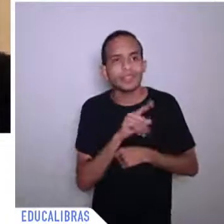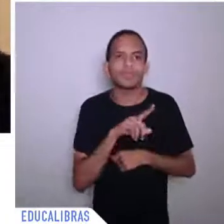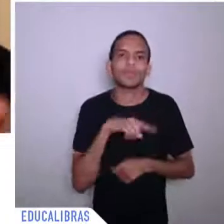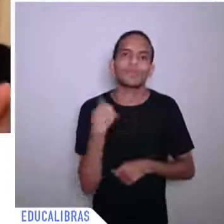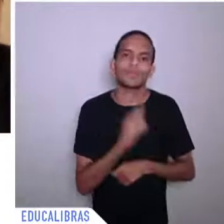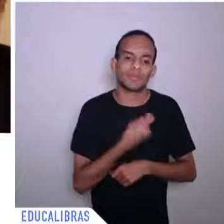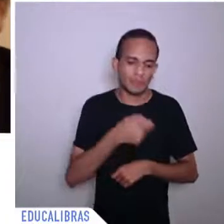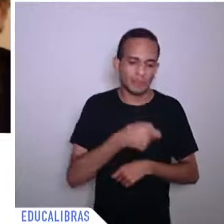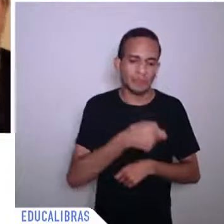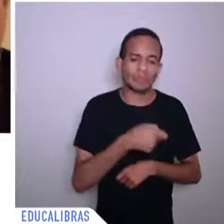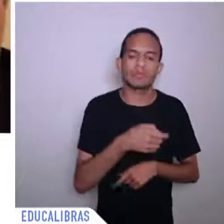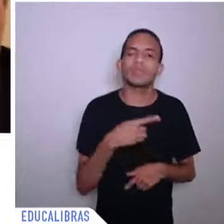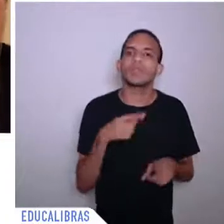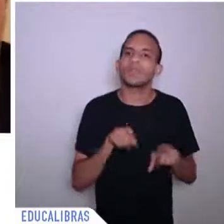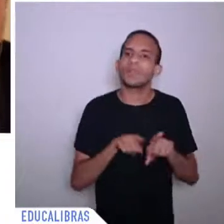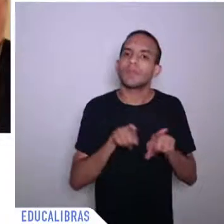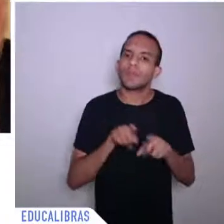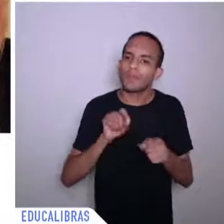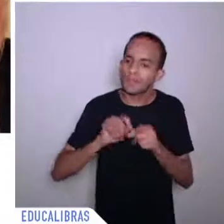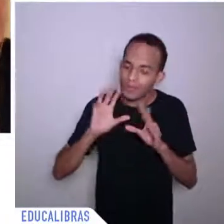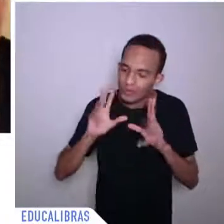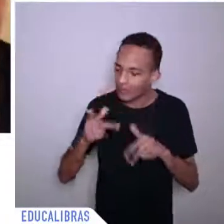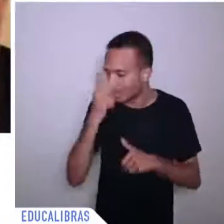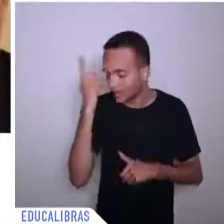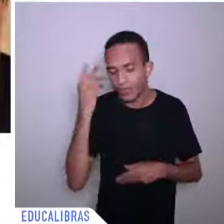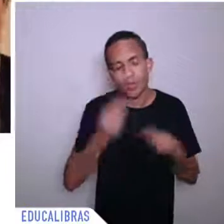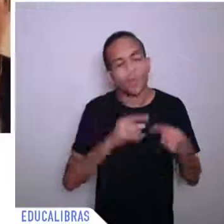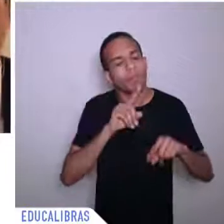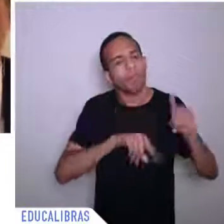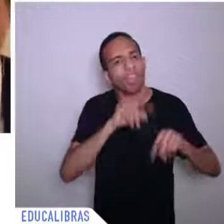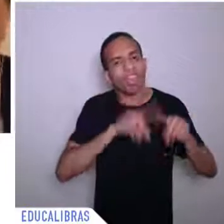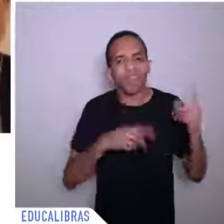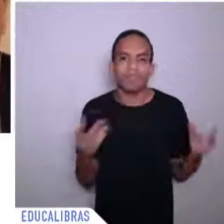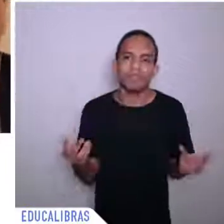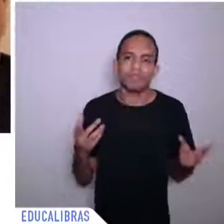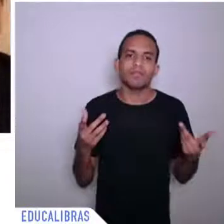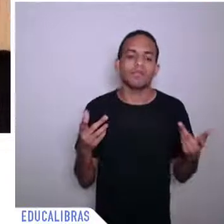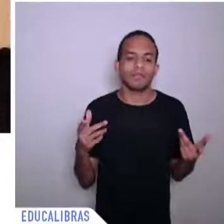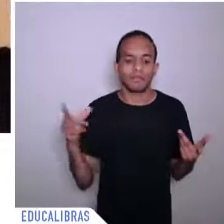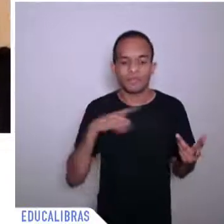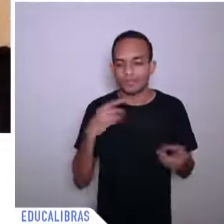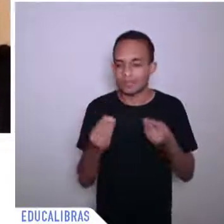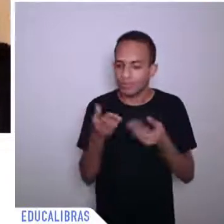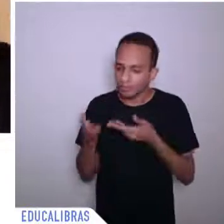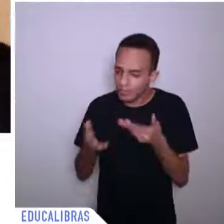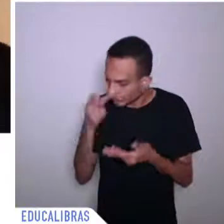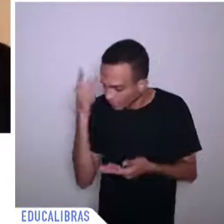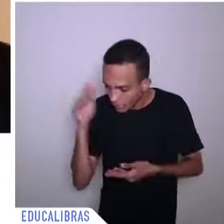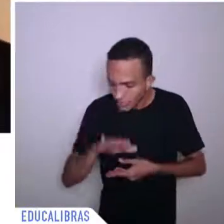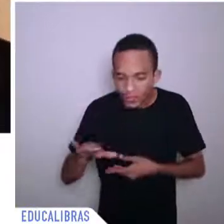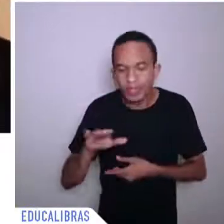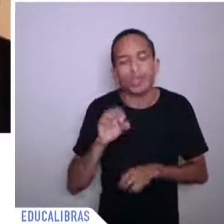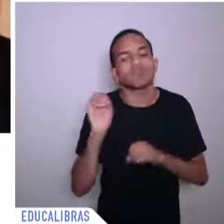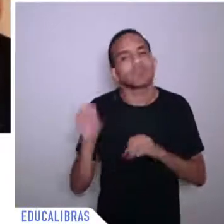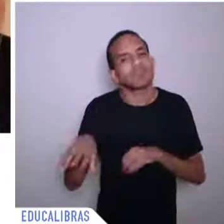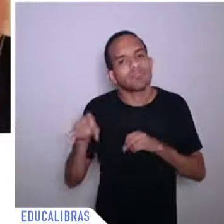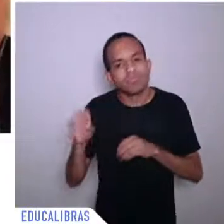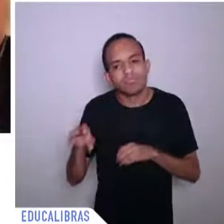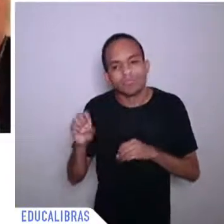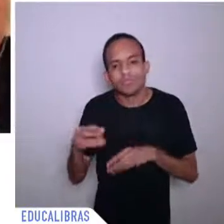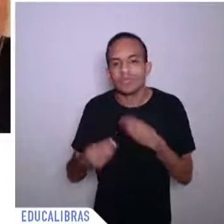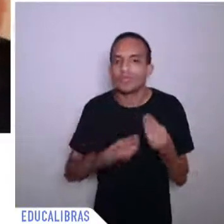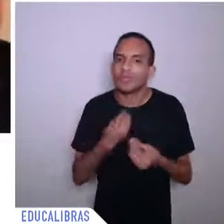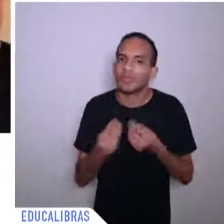our environment. And when we act authoritarianly, you treat the person next to you as an